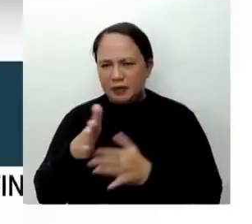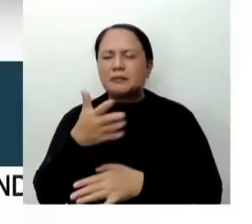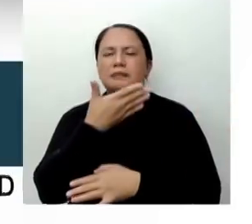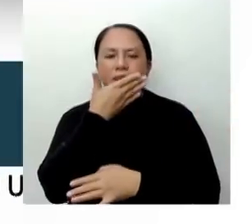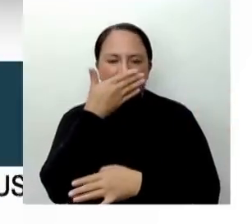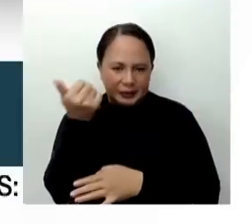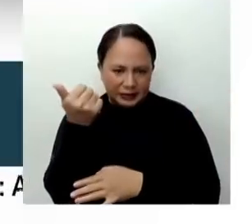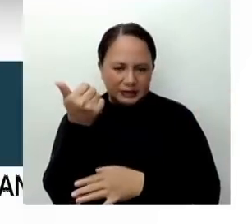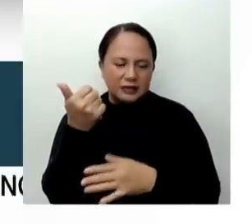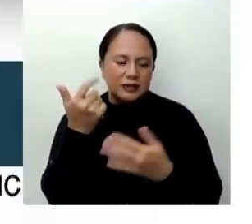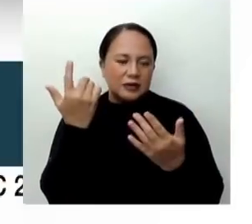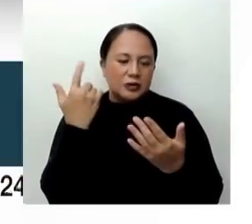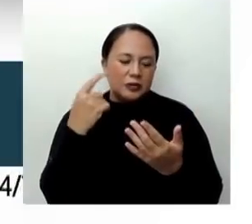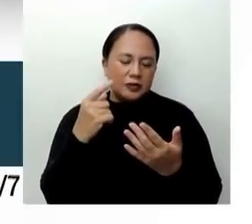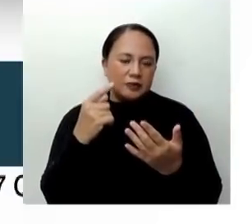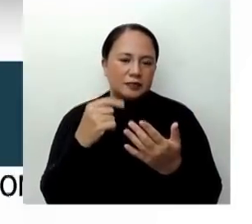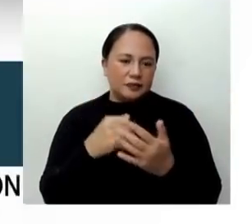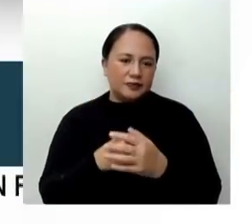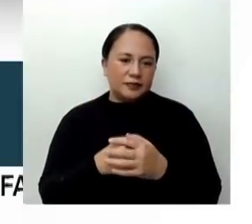from the mistakes.